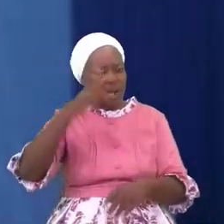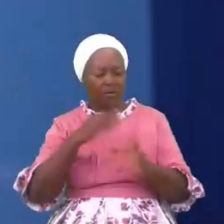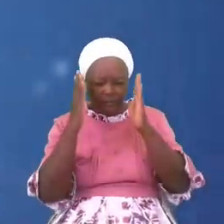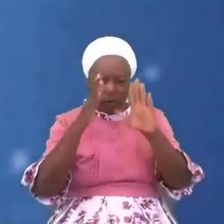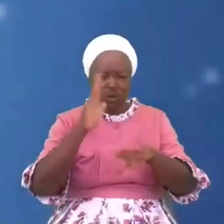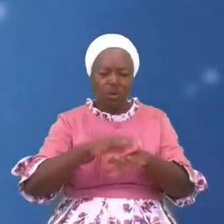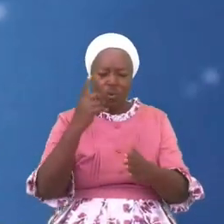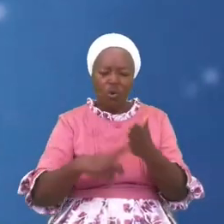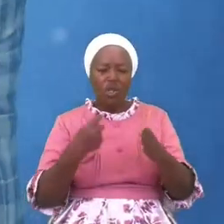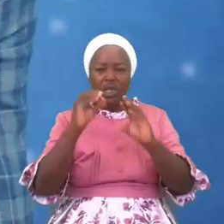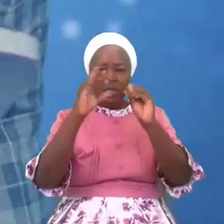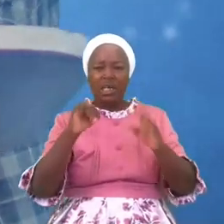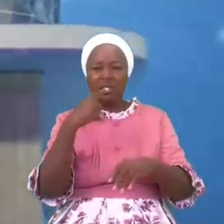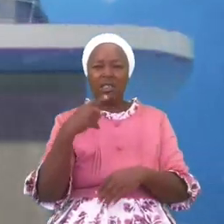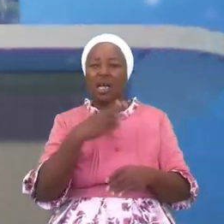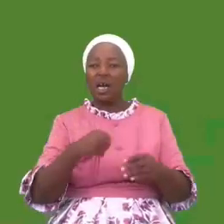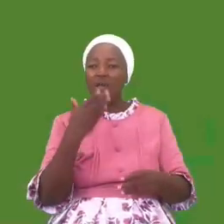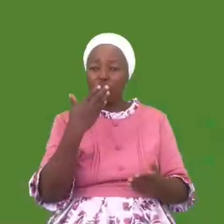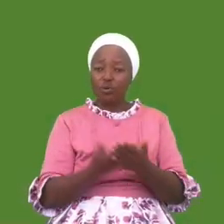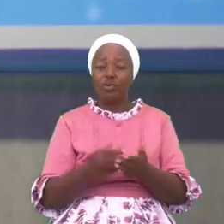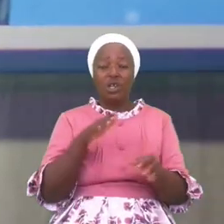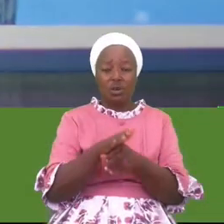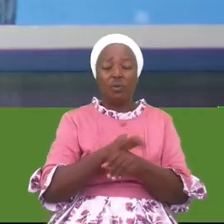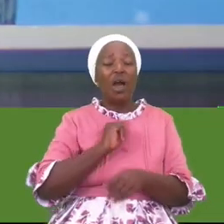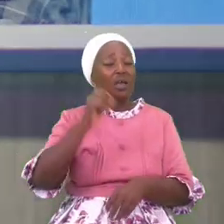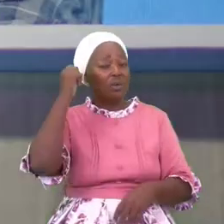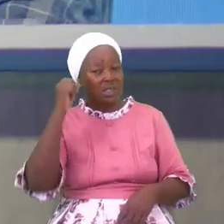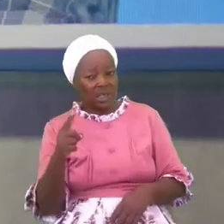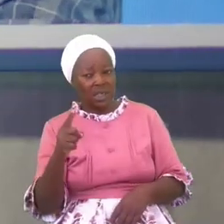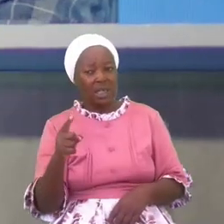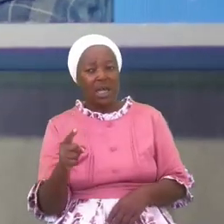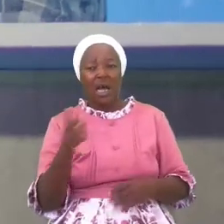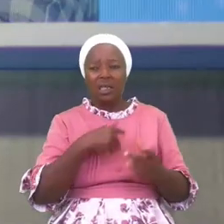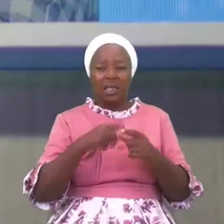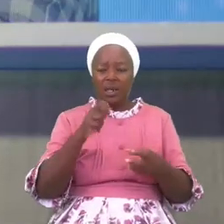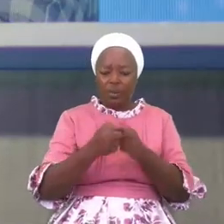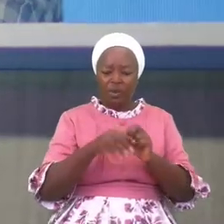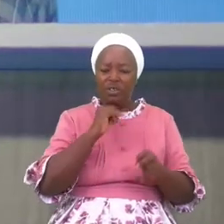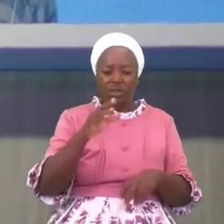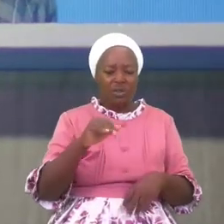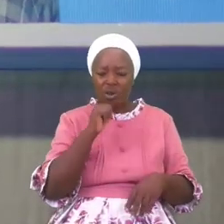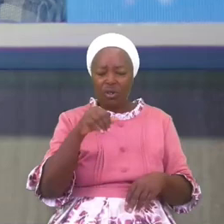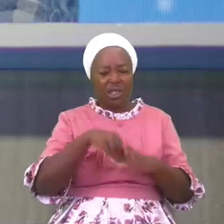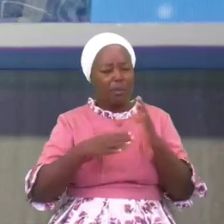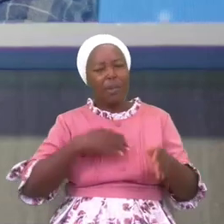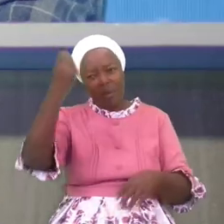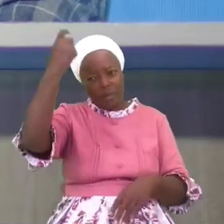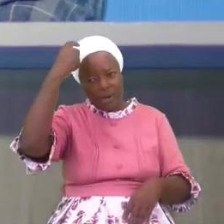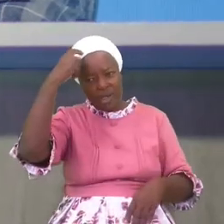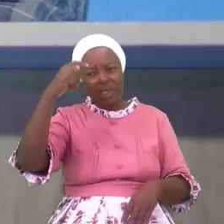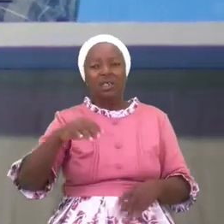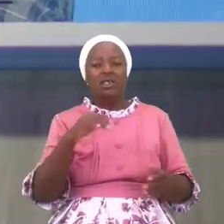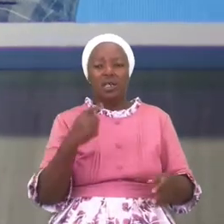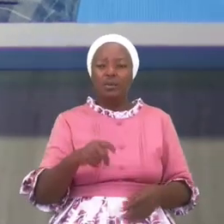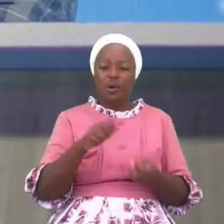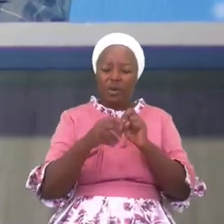The problem was not in my brain. The problem was not in my intelligence. The problem was not in my